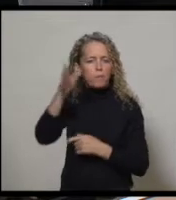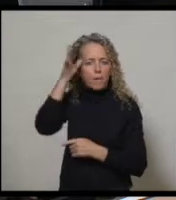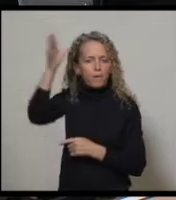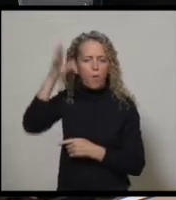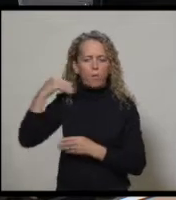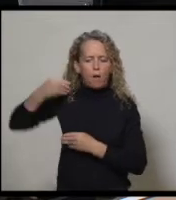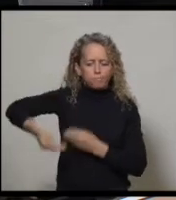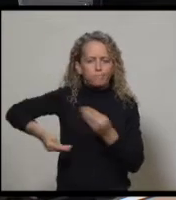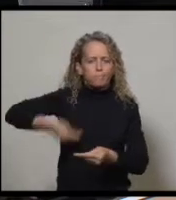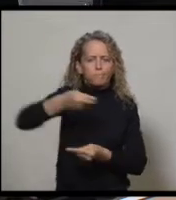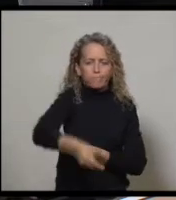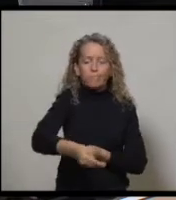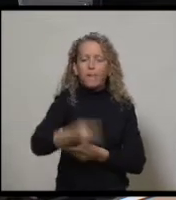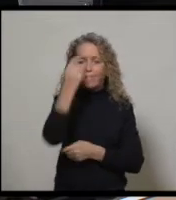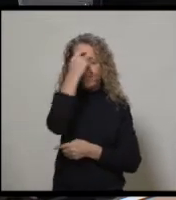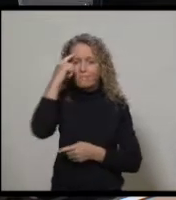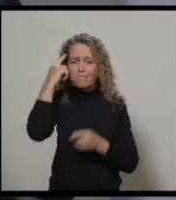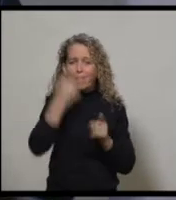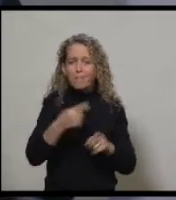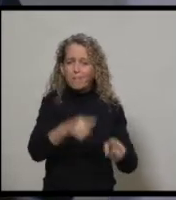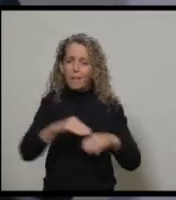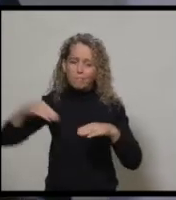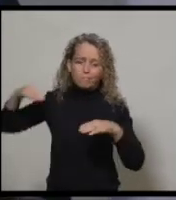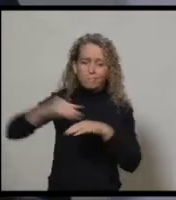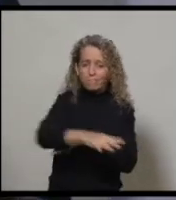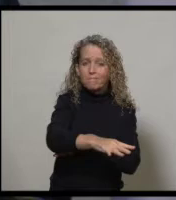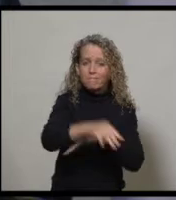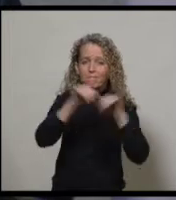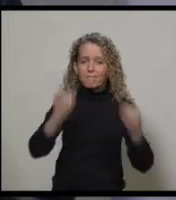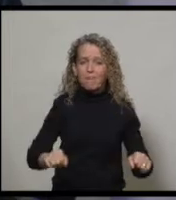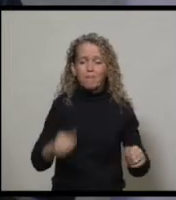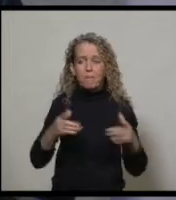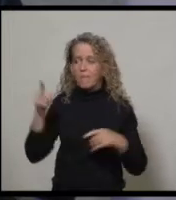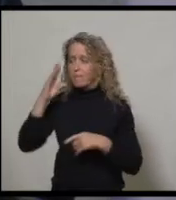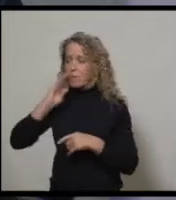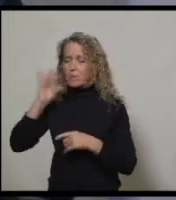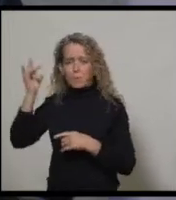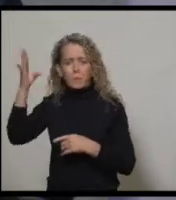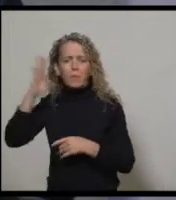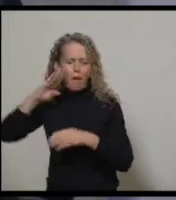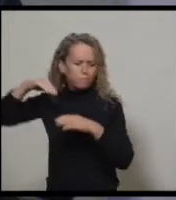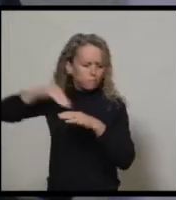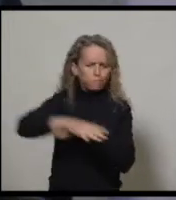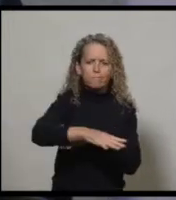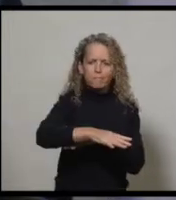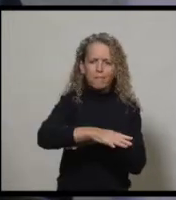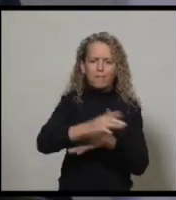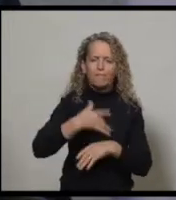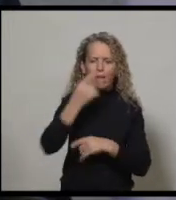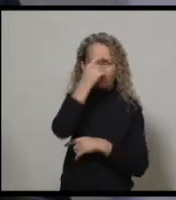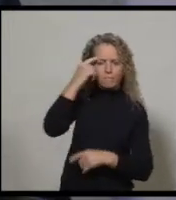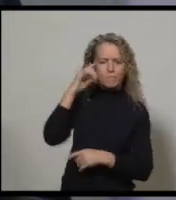families and experiences that they have had that haven't been great for them. And also in the school setting, we want to be thinking about